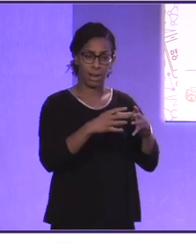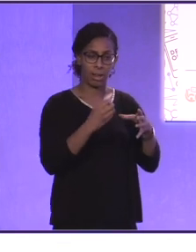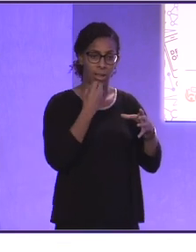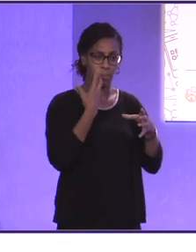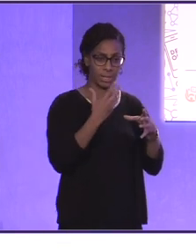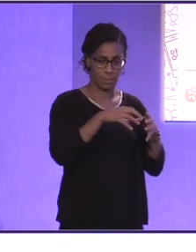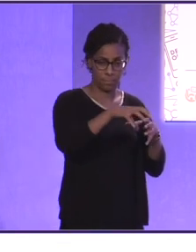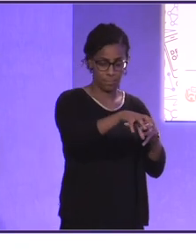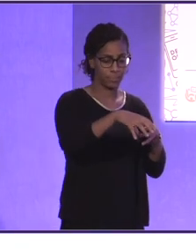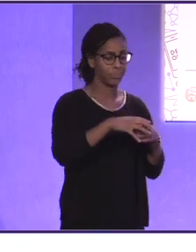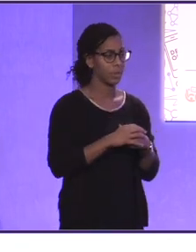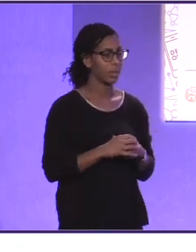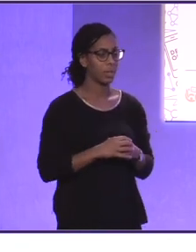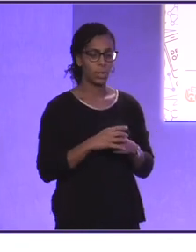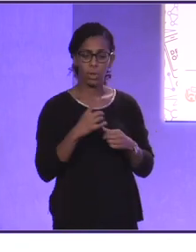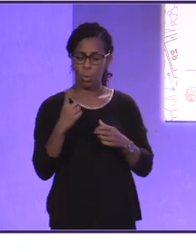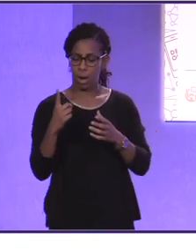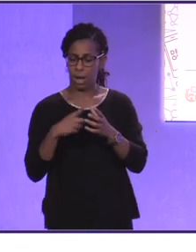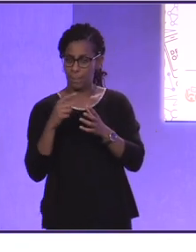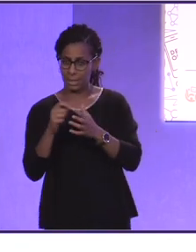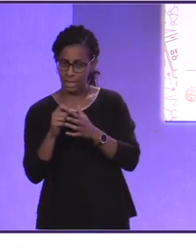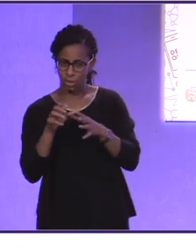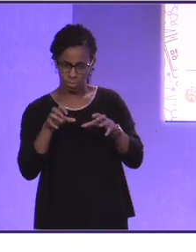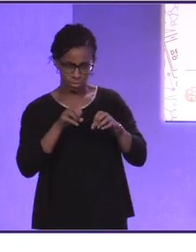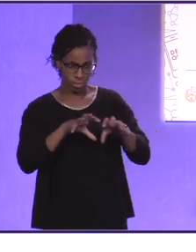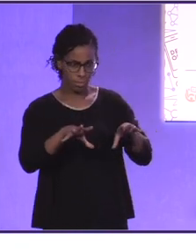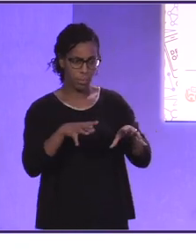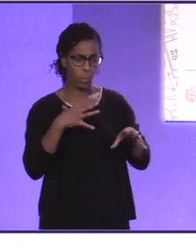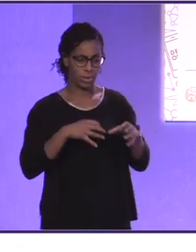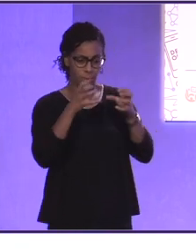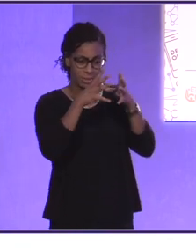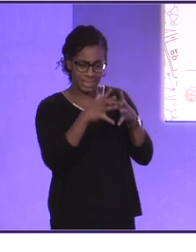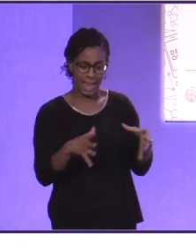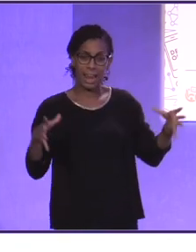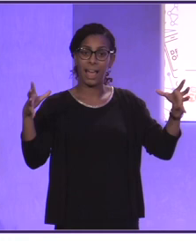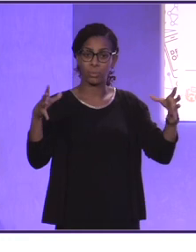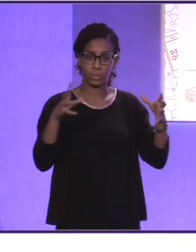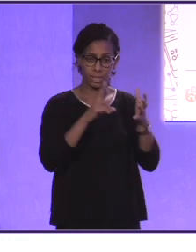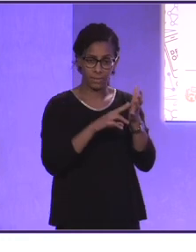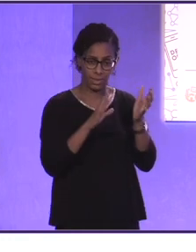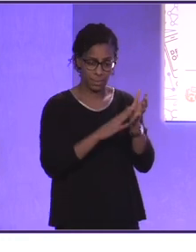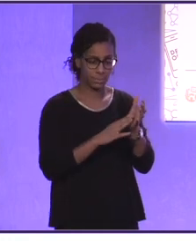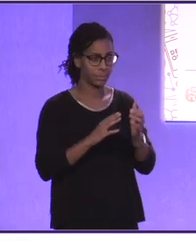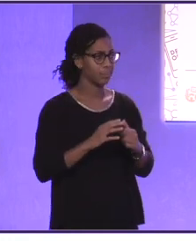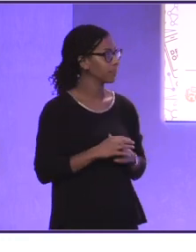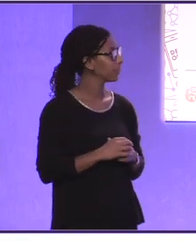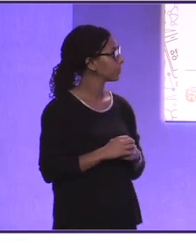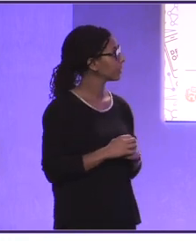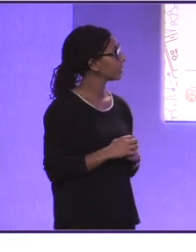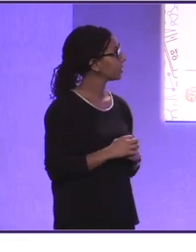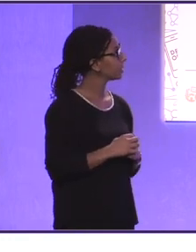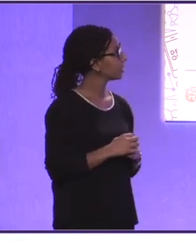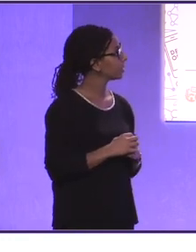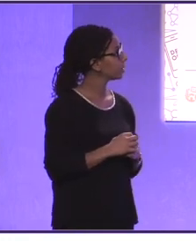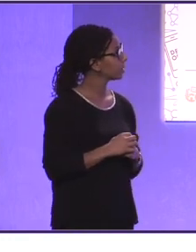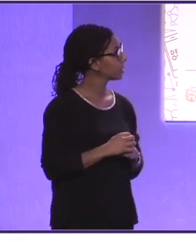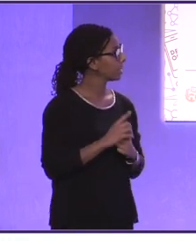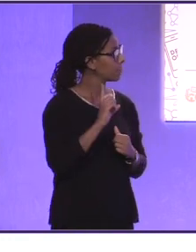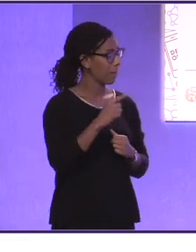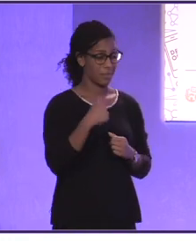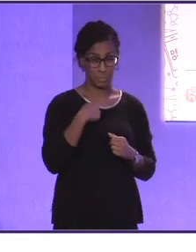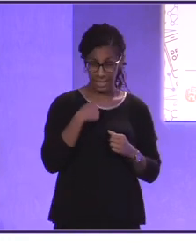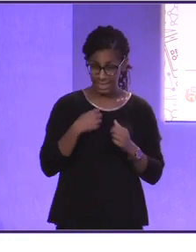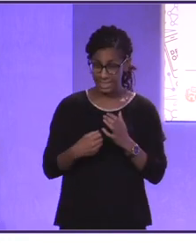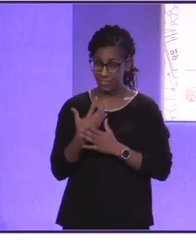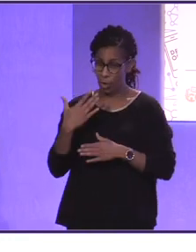application. What you needed to do was to actually scale out the VMs. As the DevOps-ish person, I felt that wasn't the best